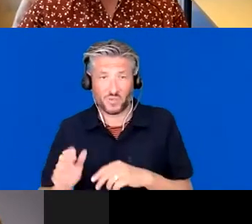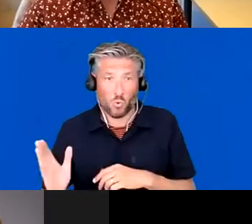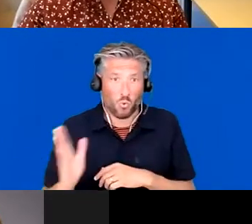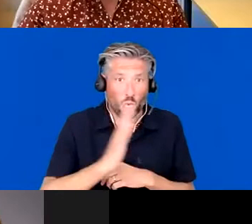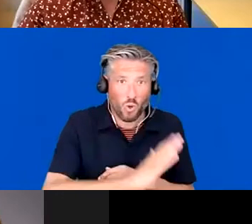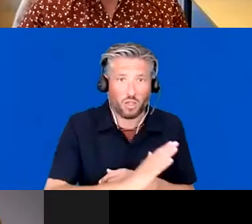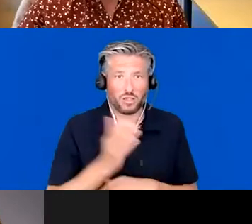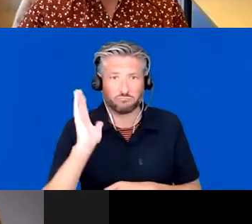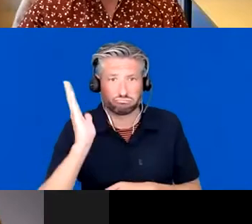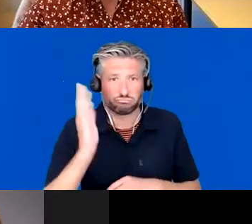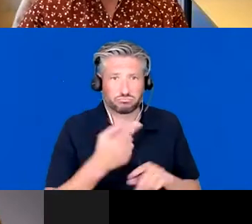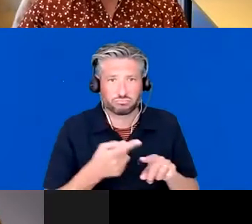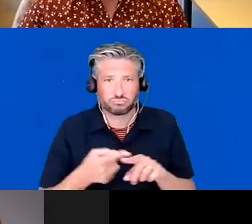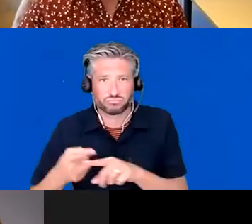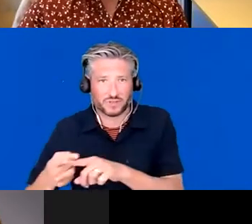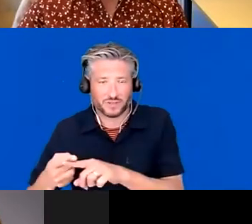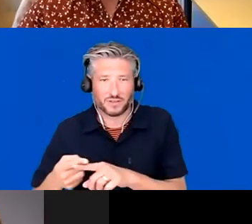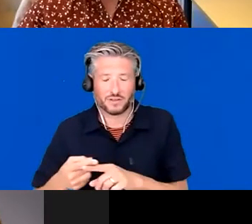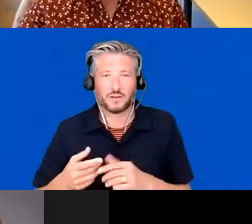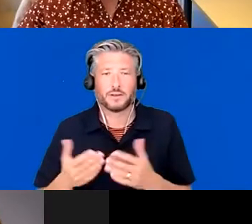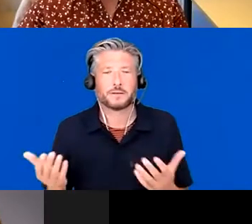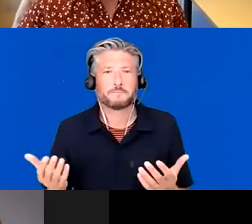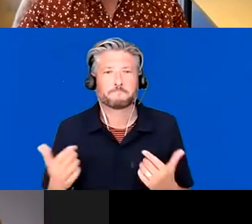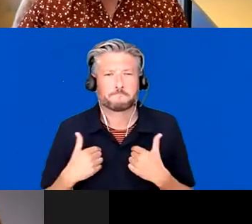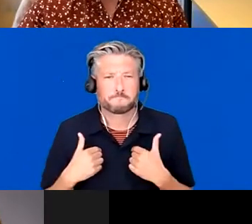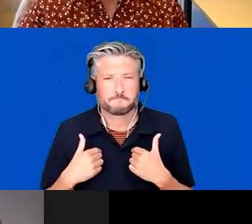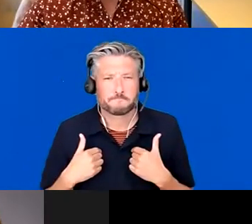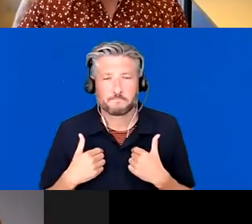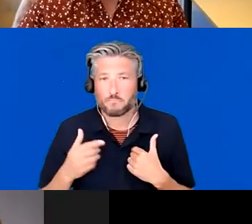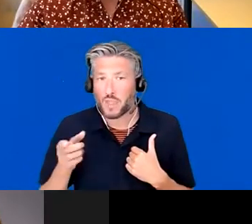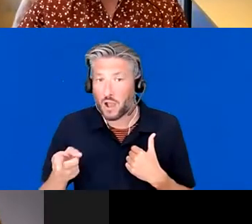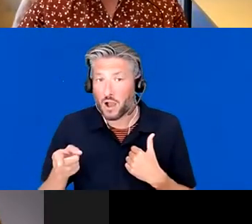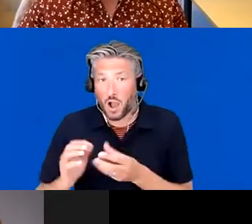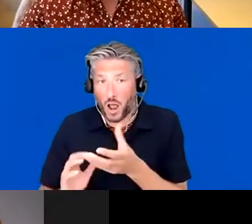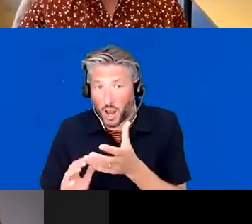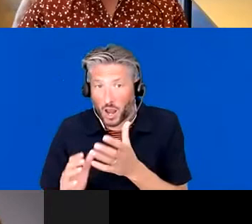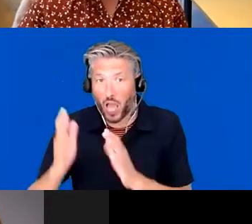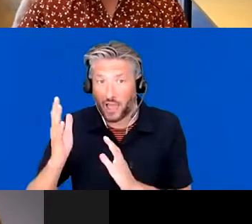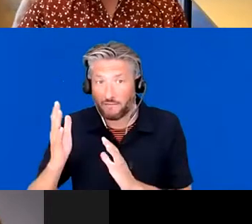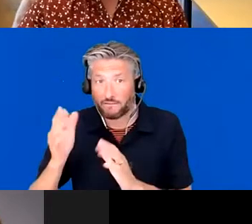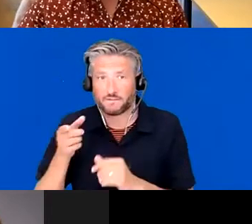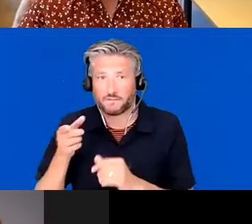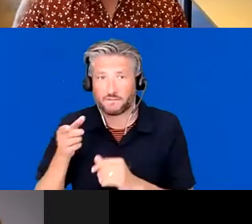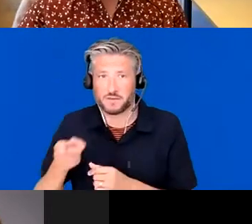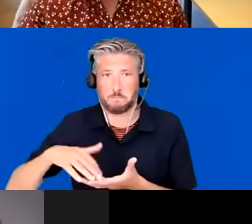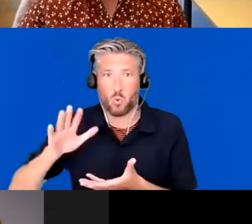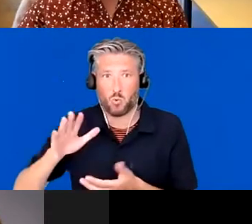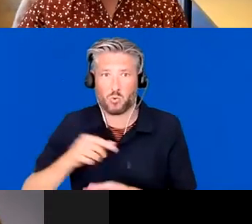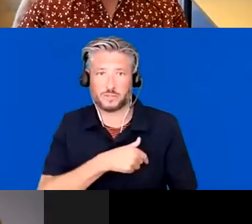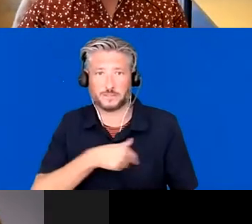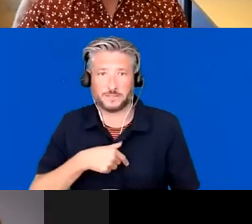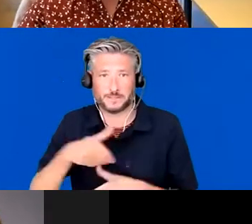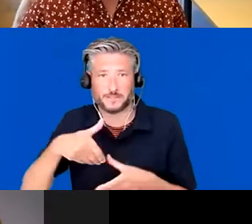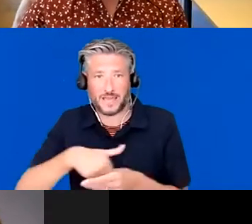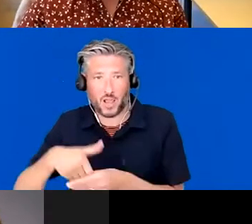it seems to be the case that the live presentations were on average more attended than the non-live presentations. And I do think